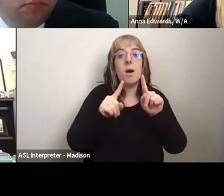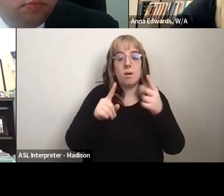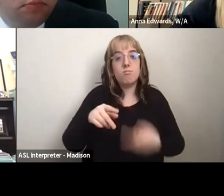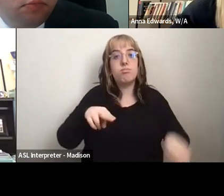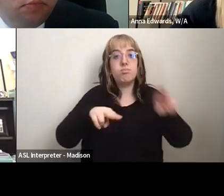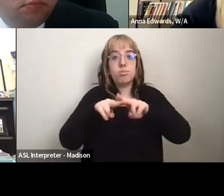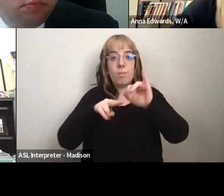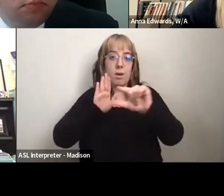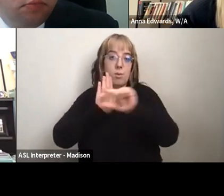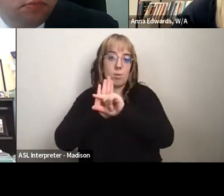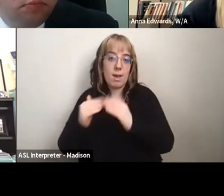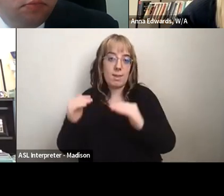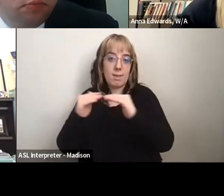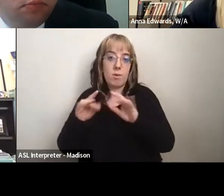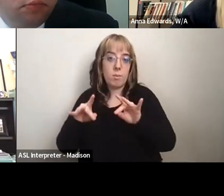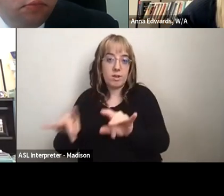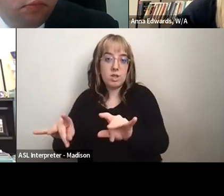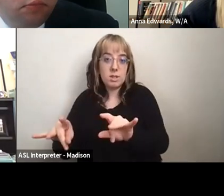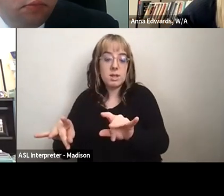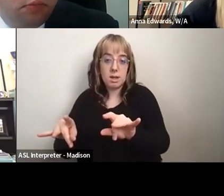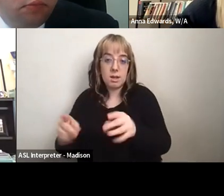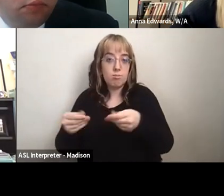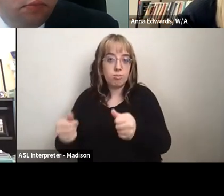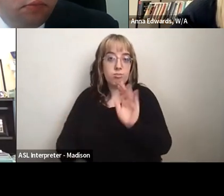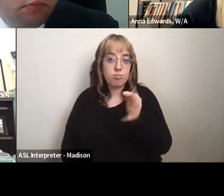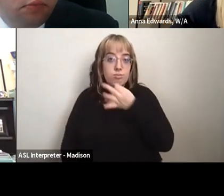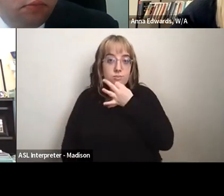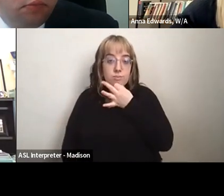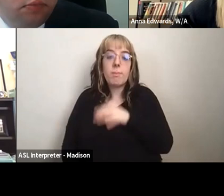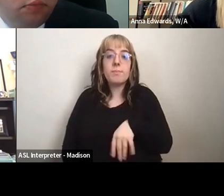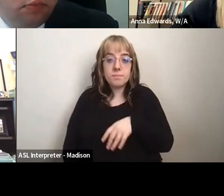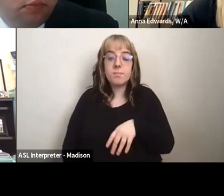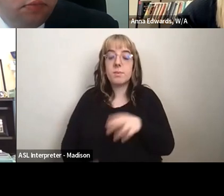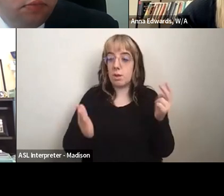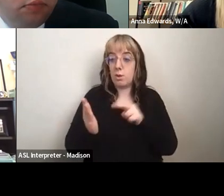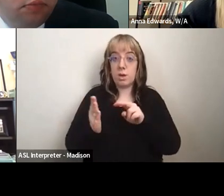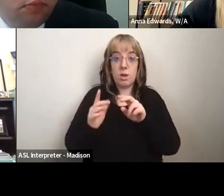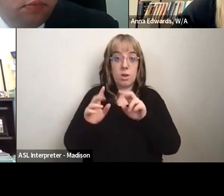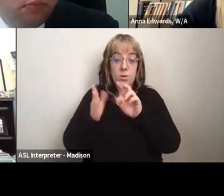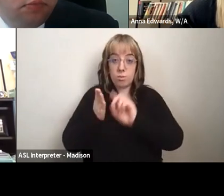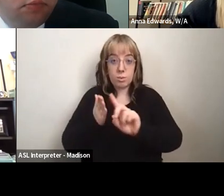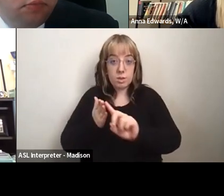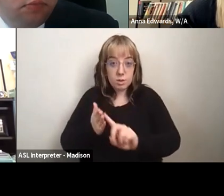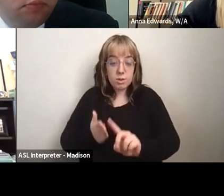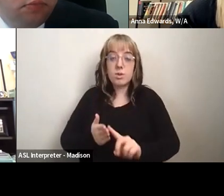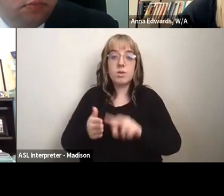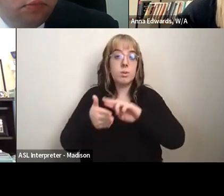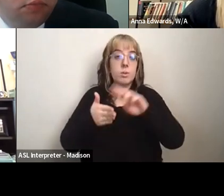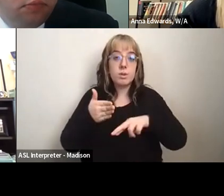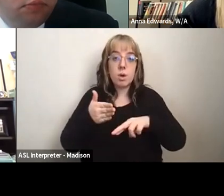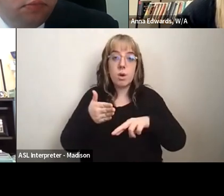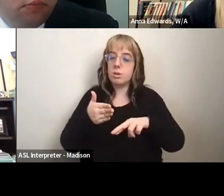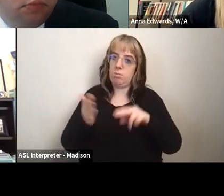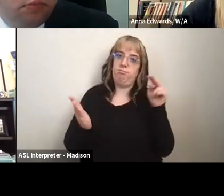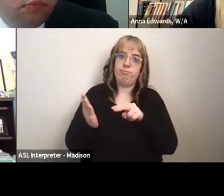level proficiency. And when you look at the research and the results, that's